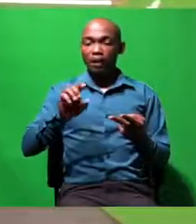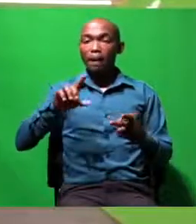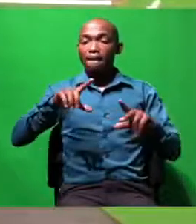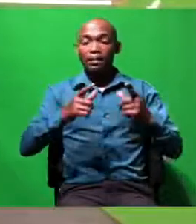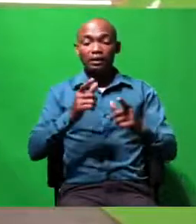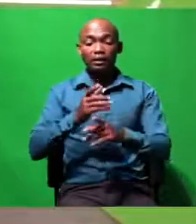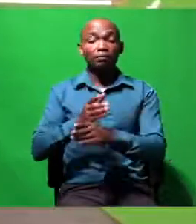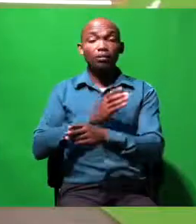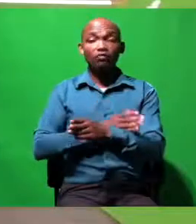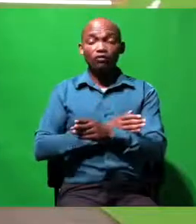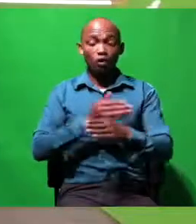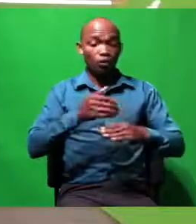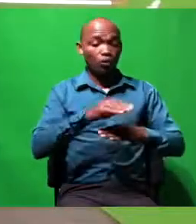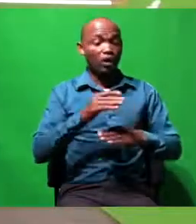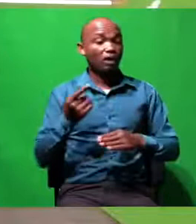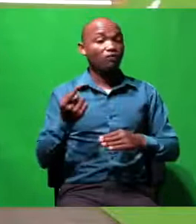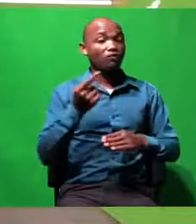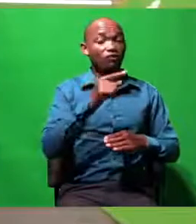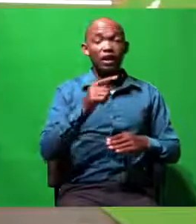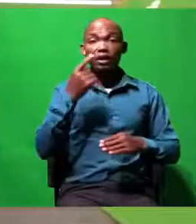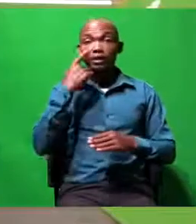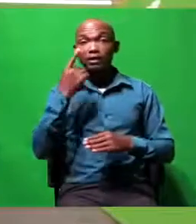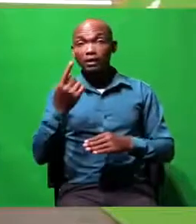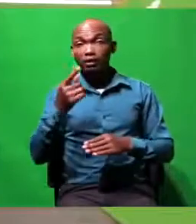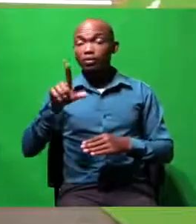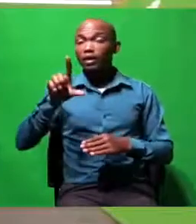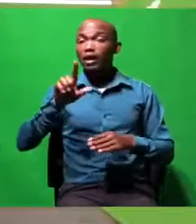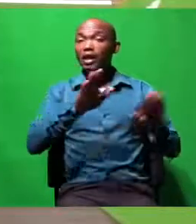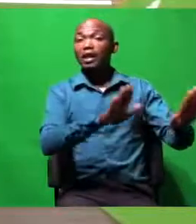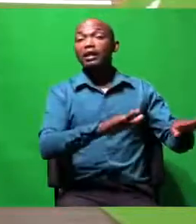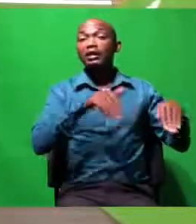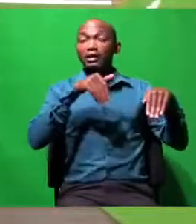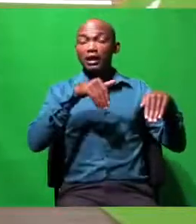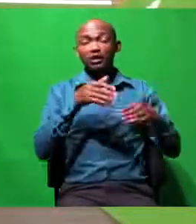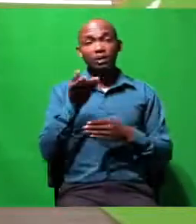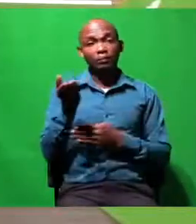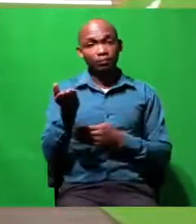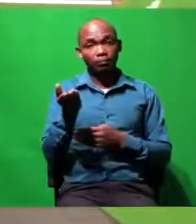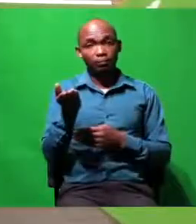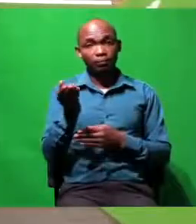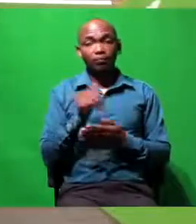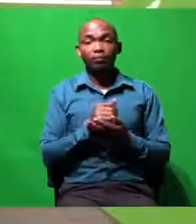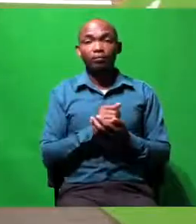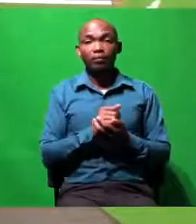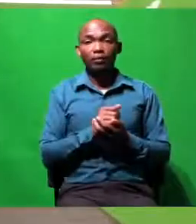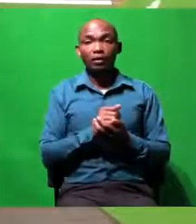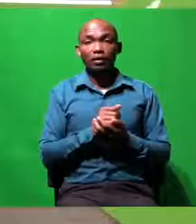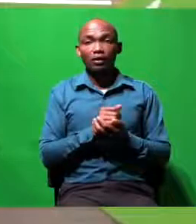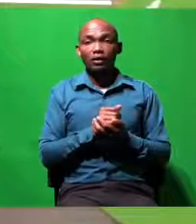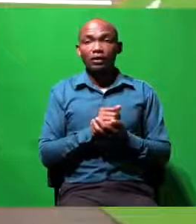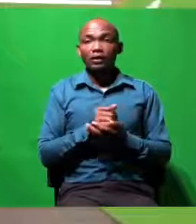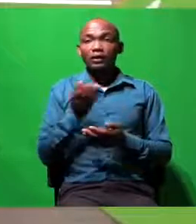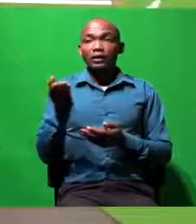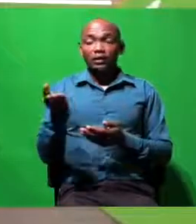But before going further to executives, let us see to the legislature. Legislature, another